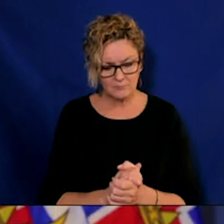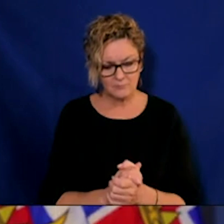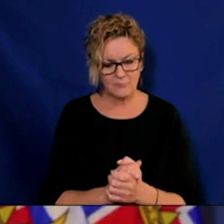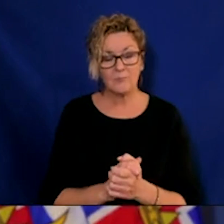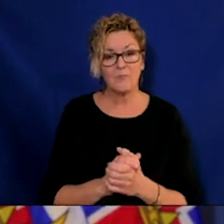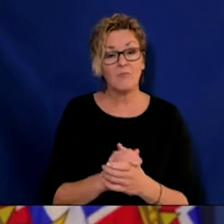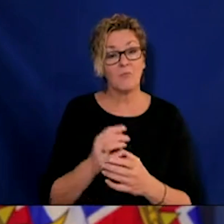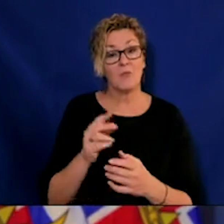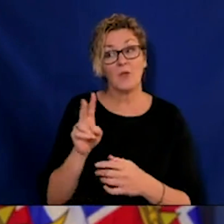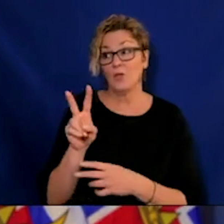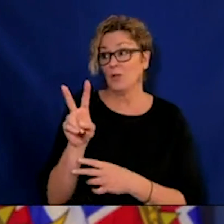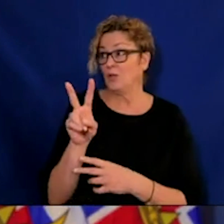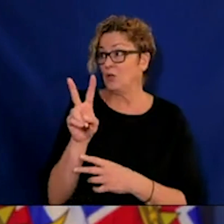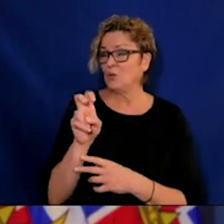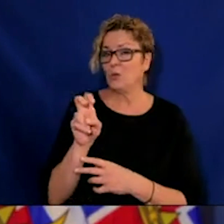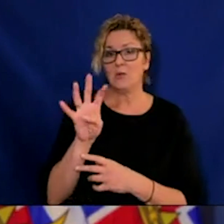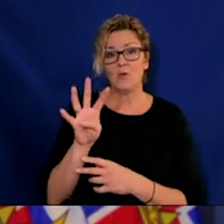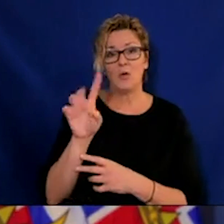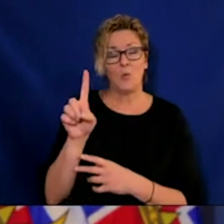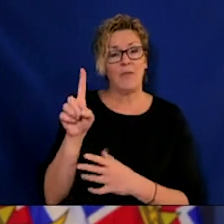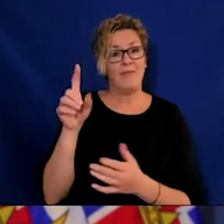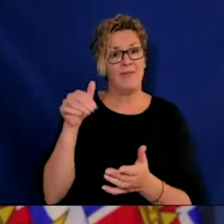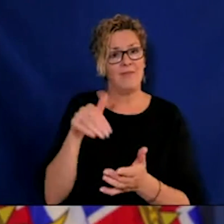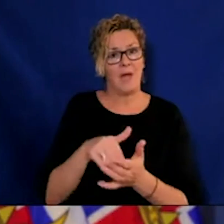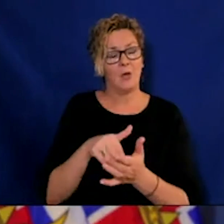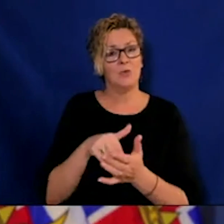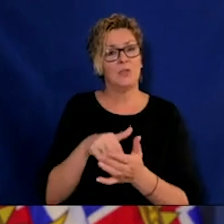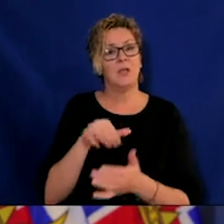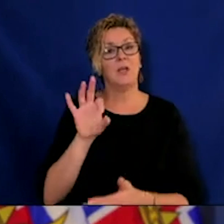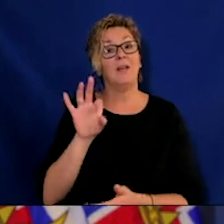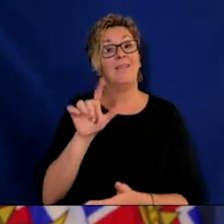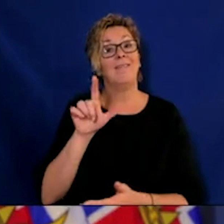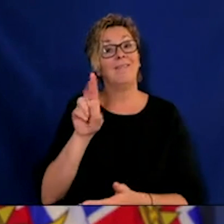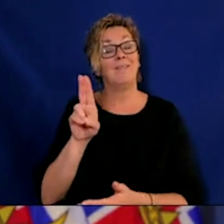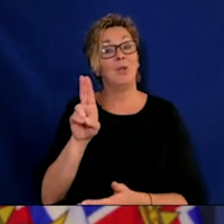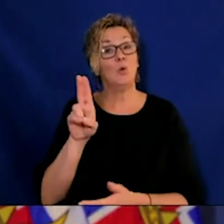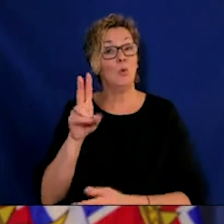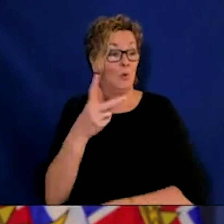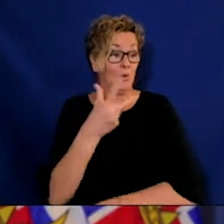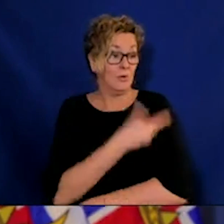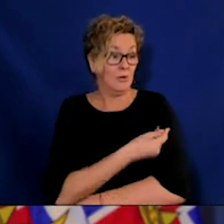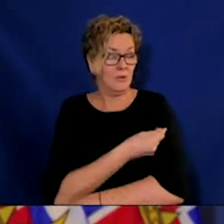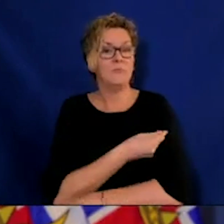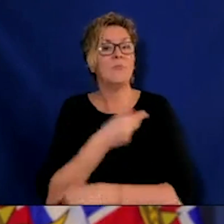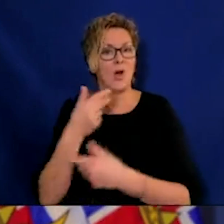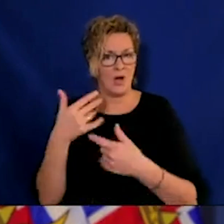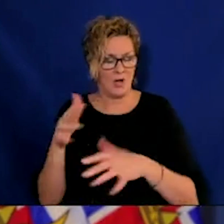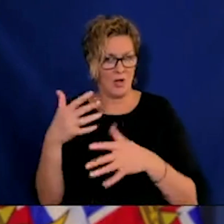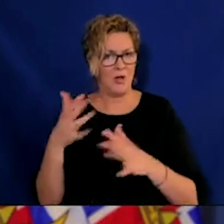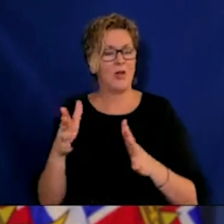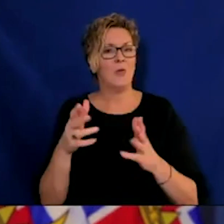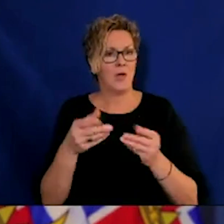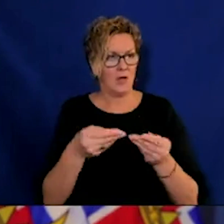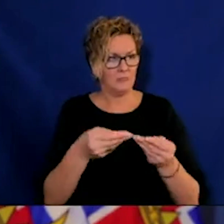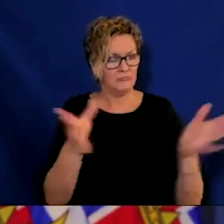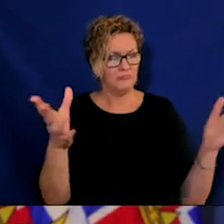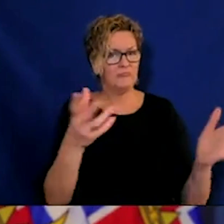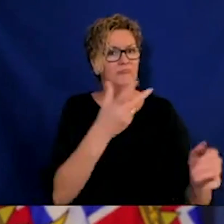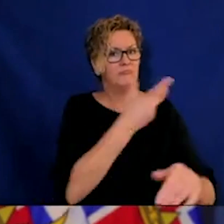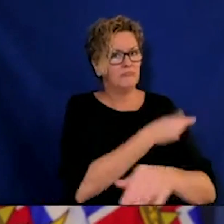2,241,600 doses of vaccine this year. That's a 47% increase over last year's available doses, which was 1.5